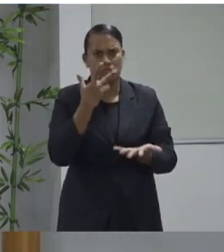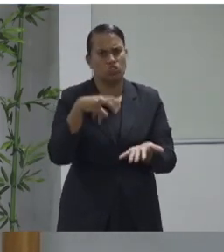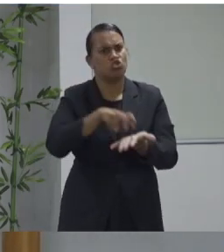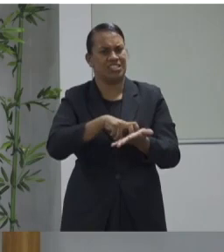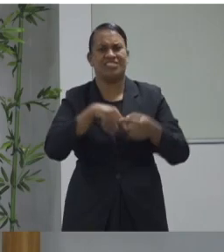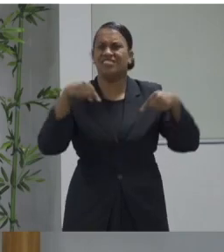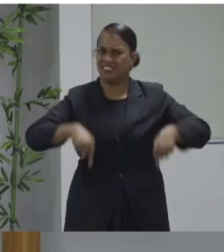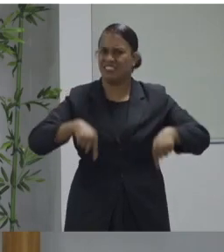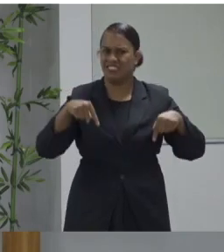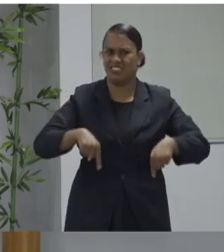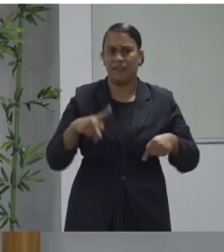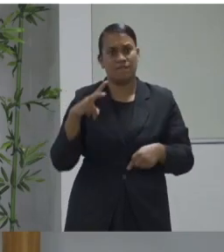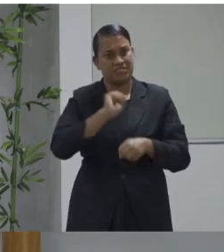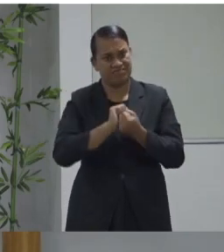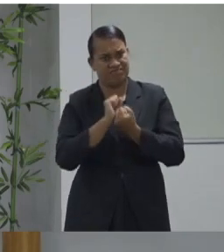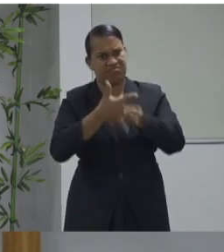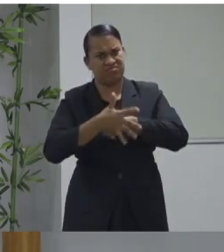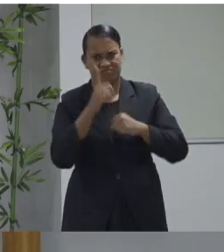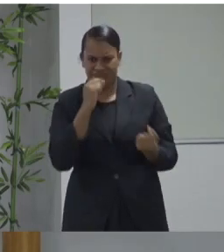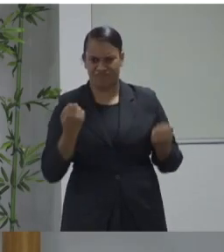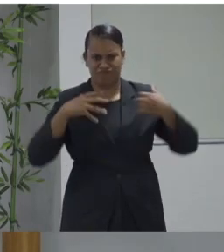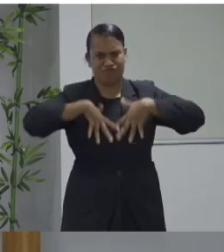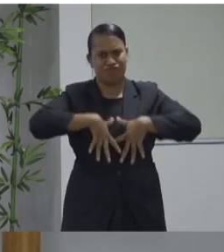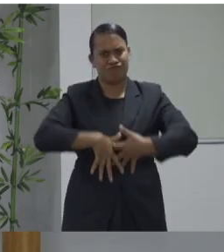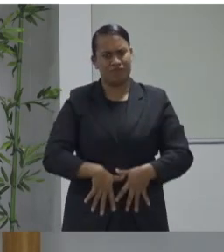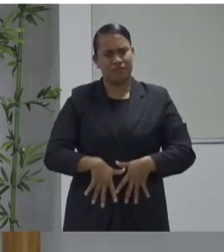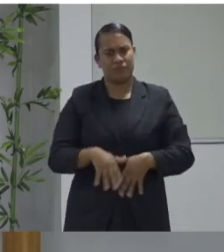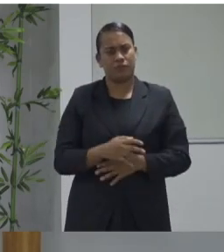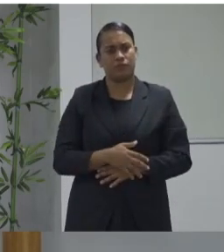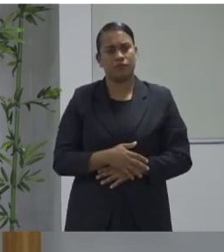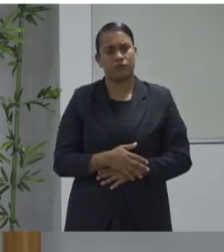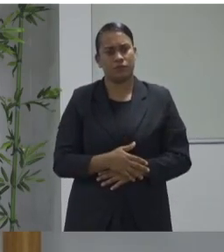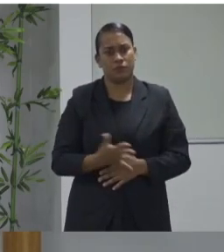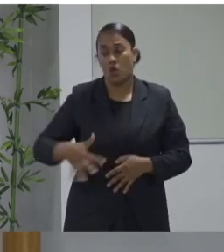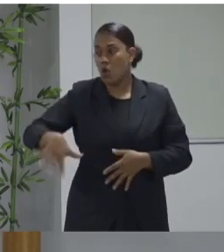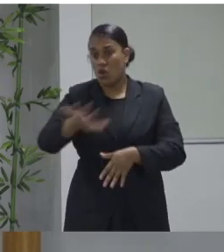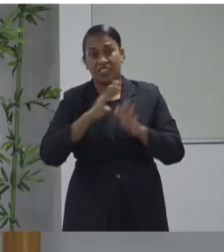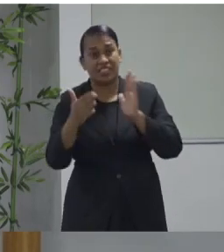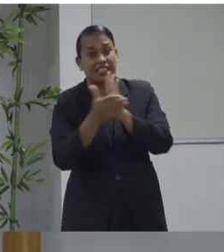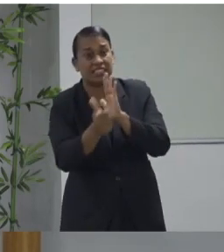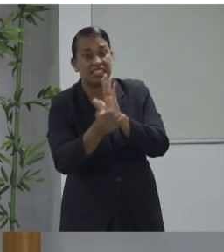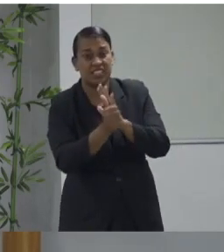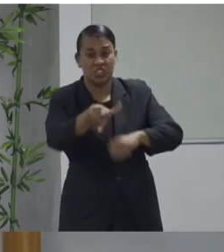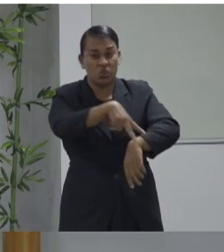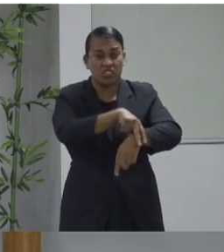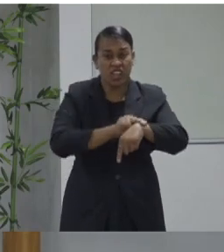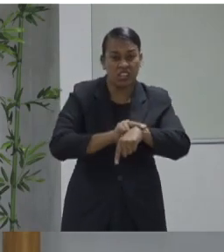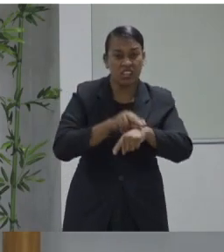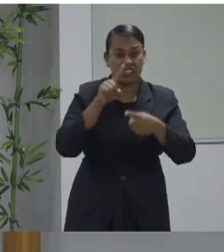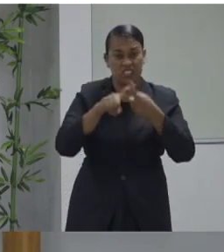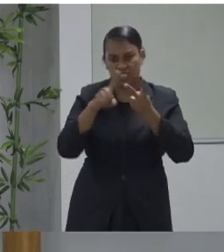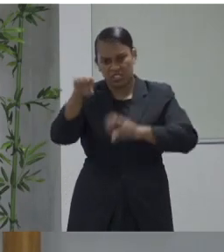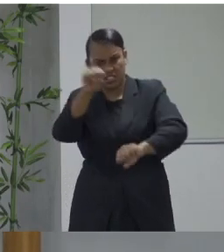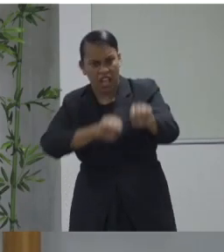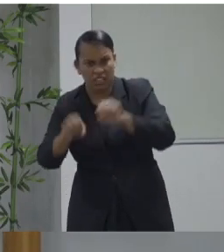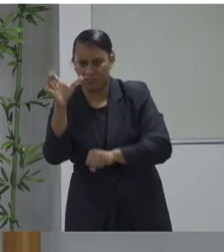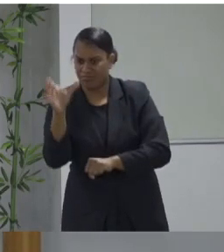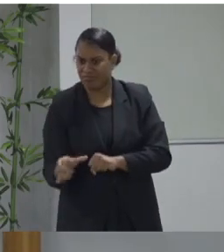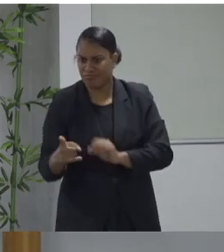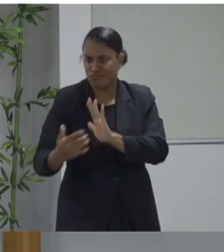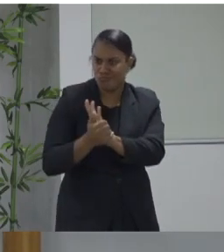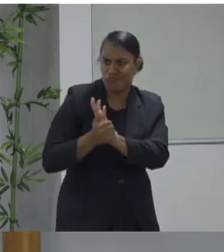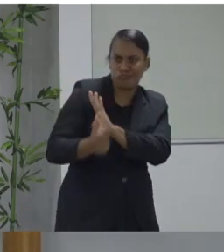virus. From everything that the experts and scientists are beginning to discover about this new disease, one reality is becoming very